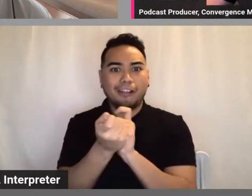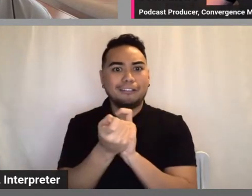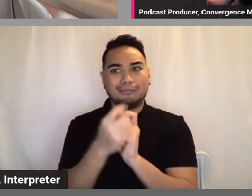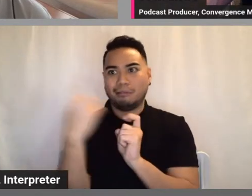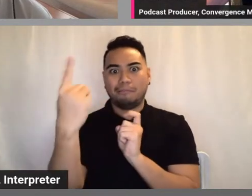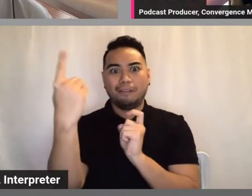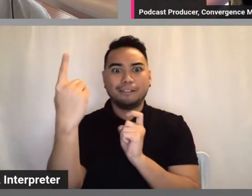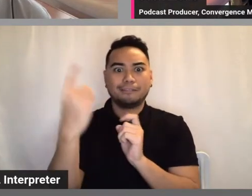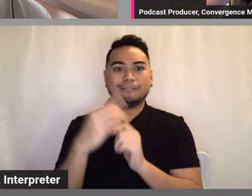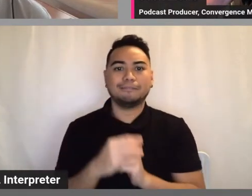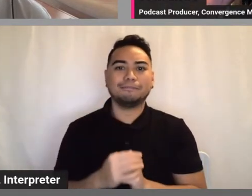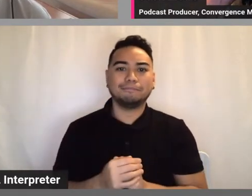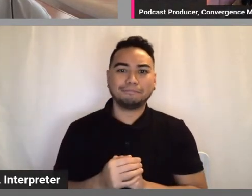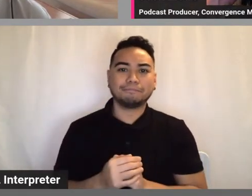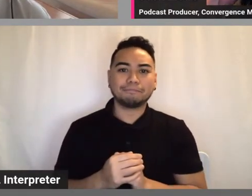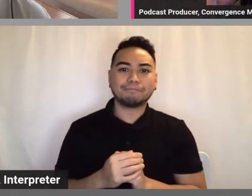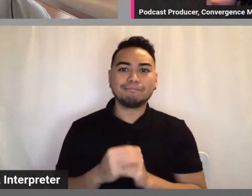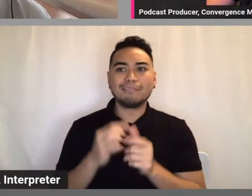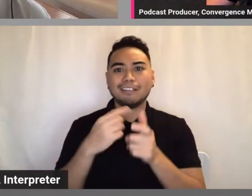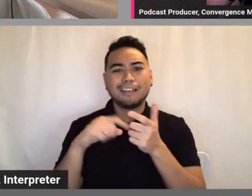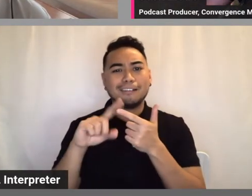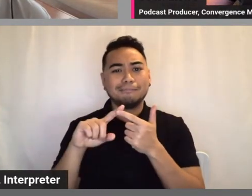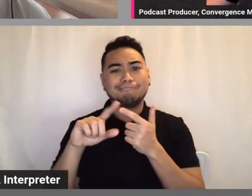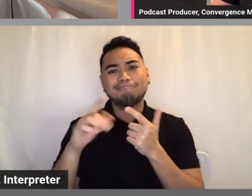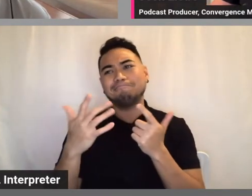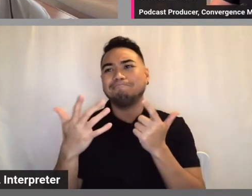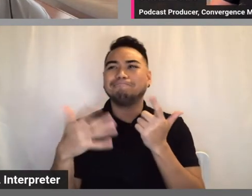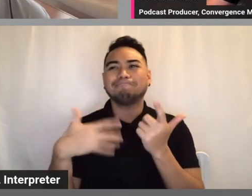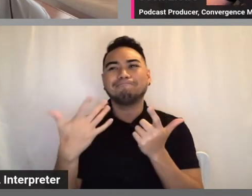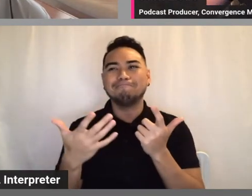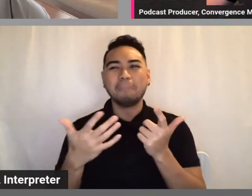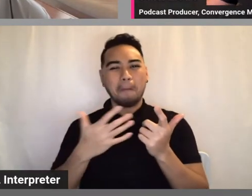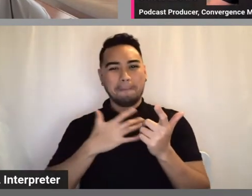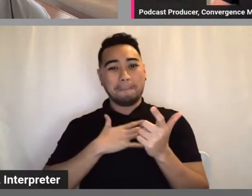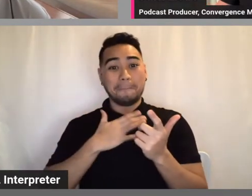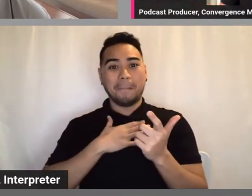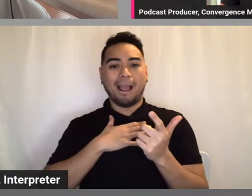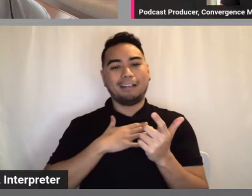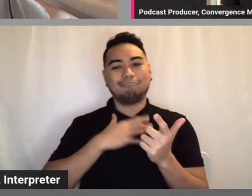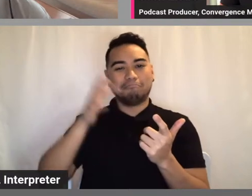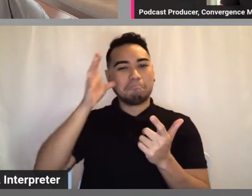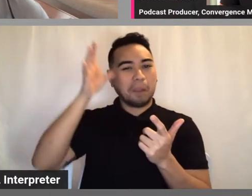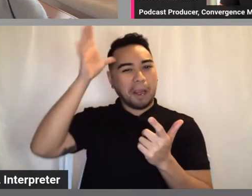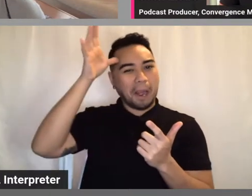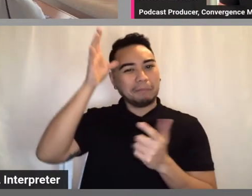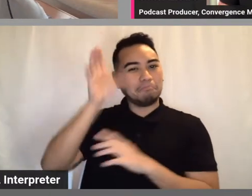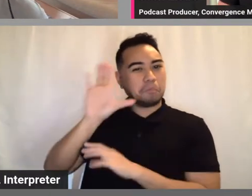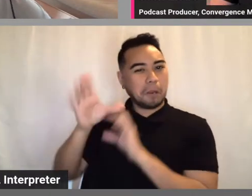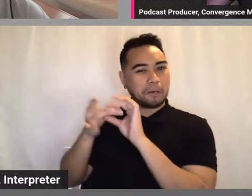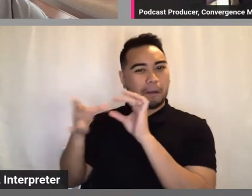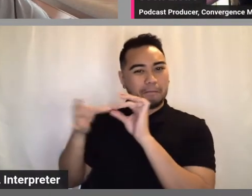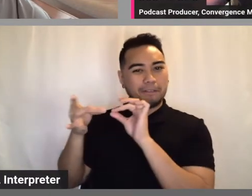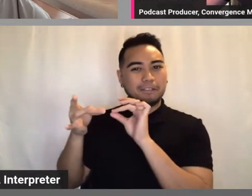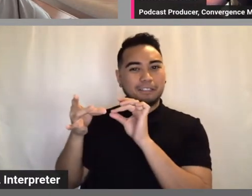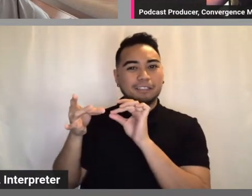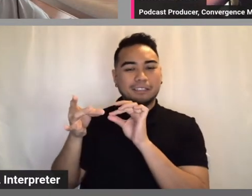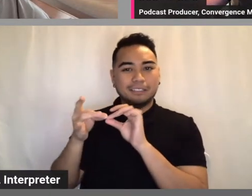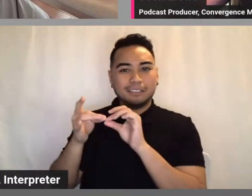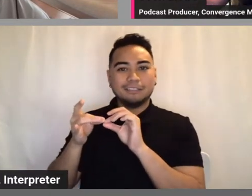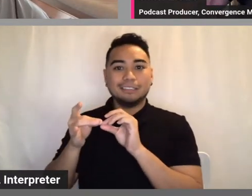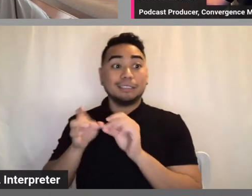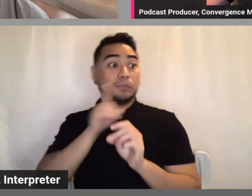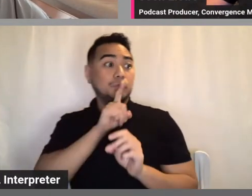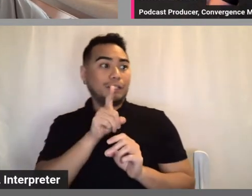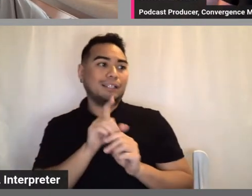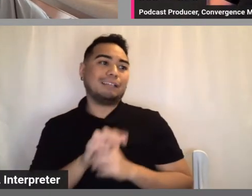now. And then there's often, I'll say this is kind of like my parents' set, you know, the folks who are like, it's all about Donald